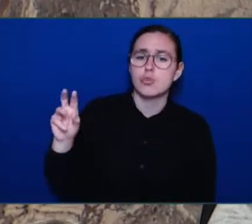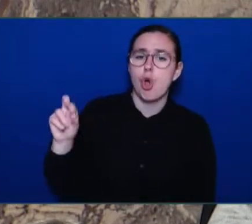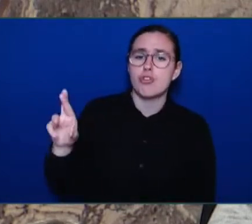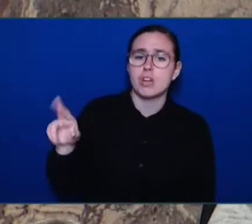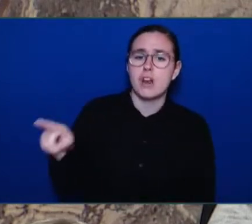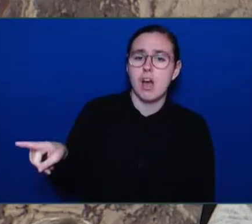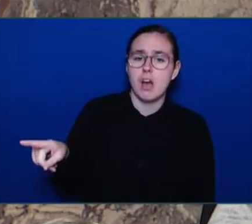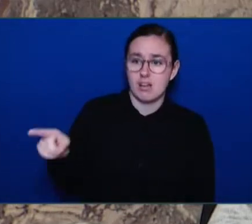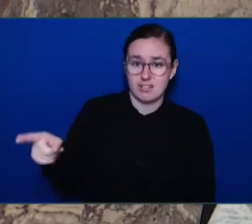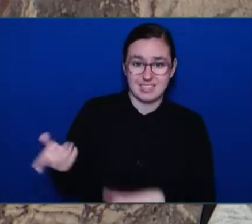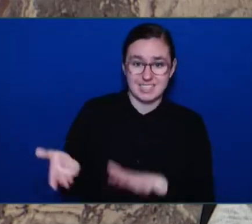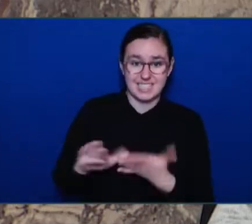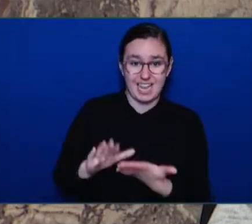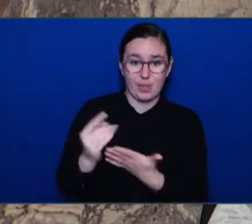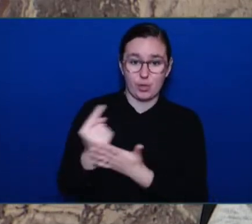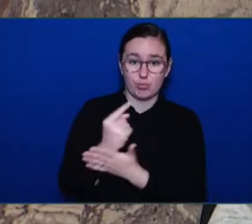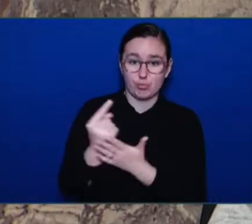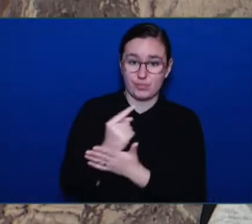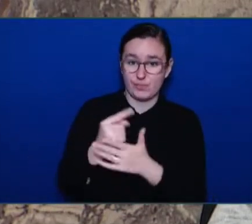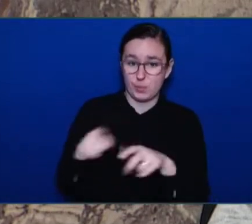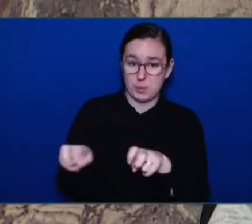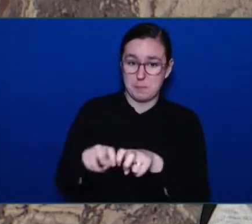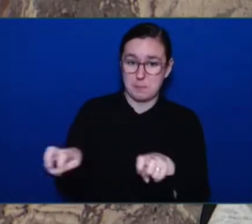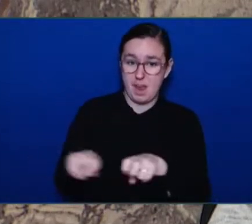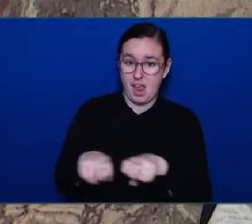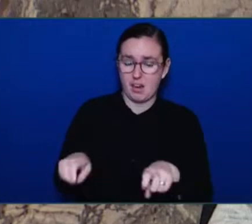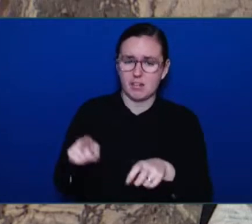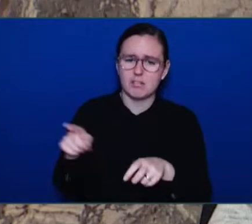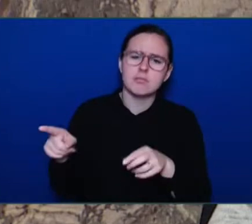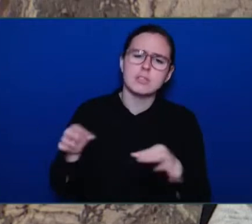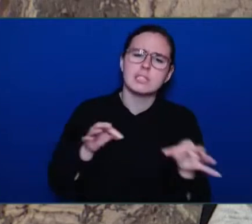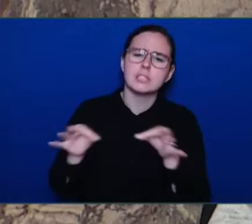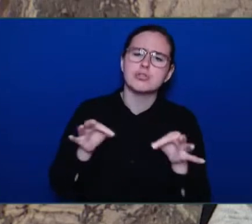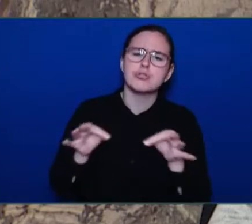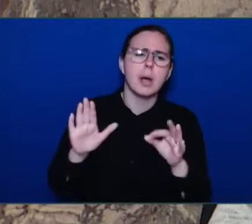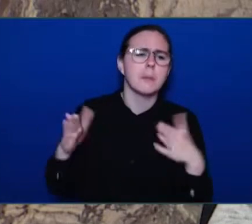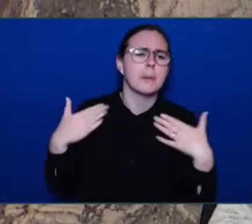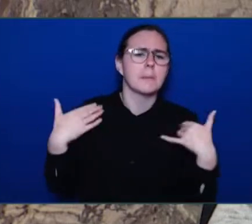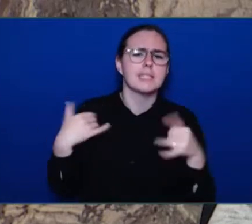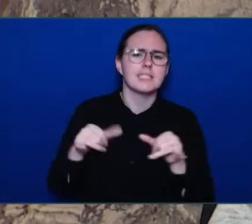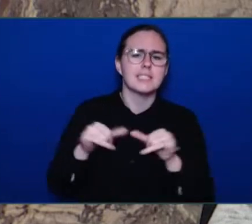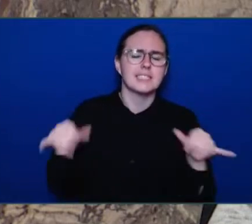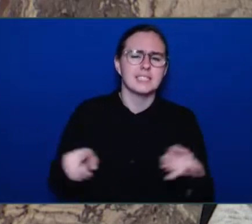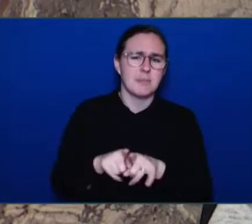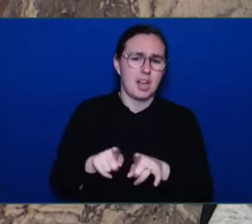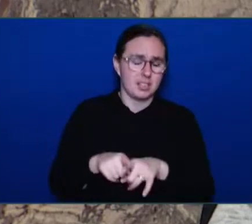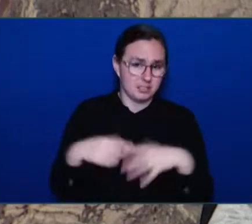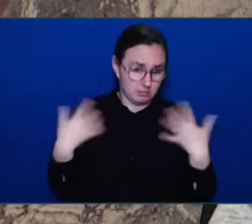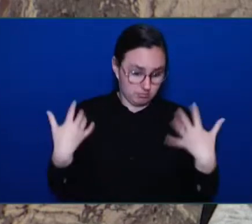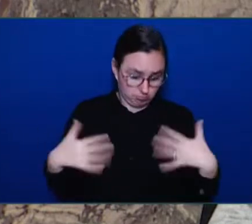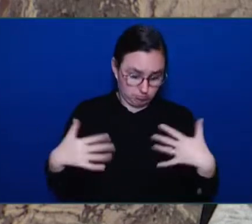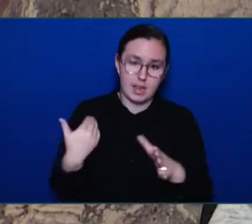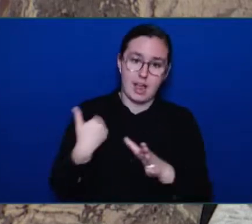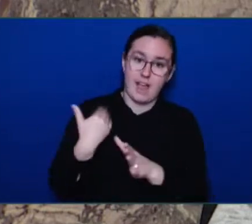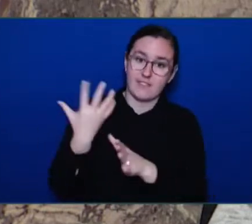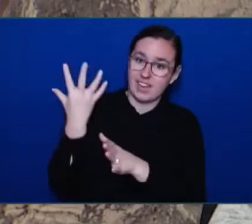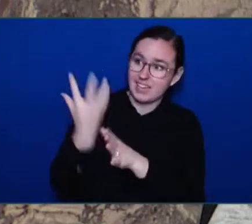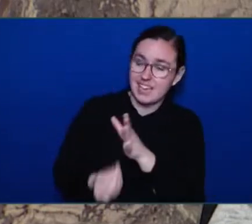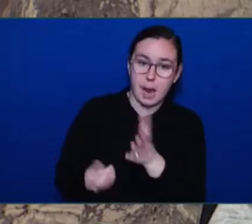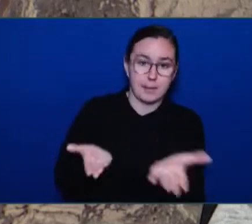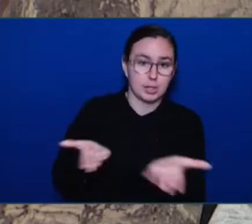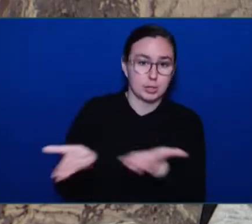quote, "A lack of coordinated services, gaps in service delivery, long wait times, and eligibility for